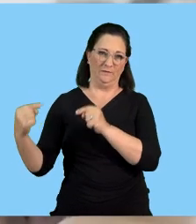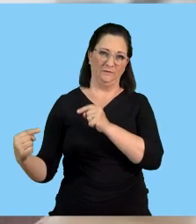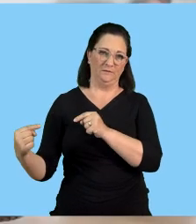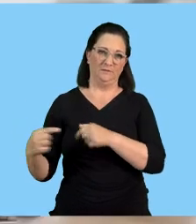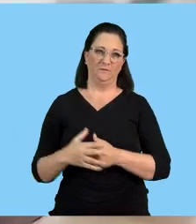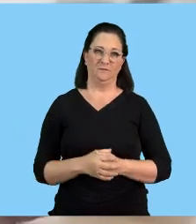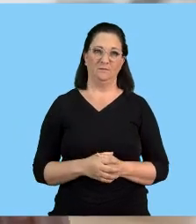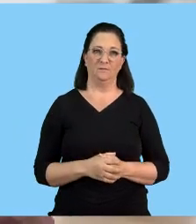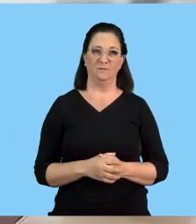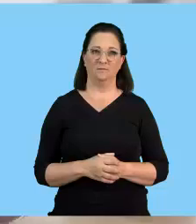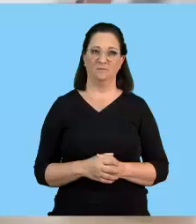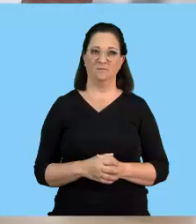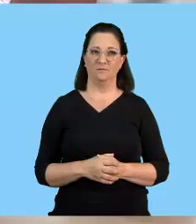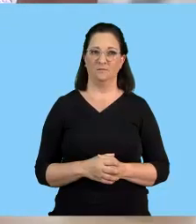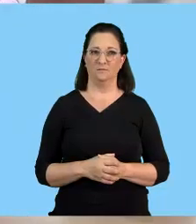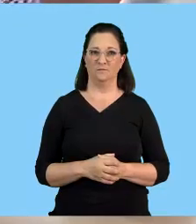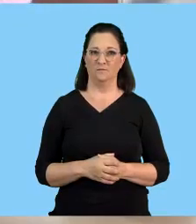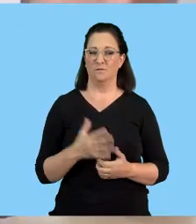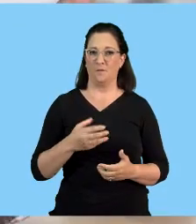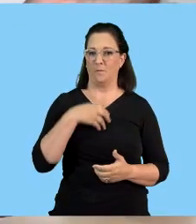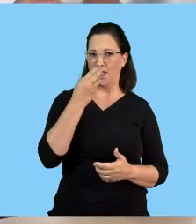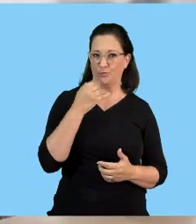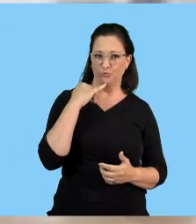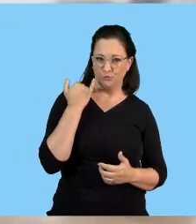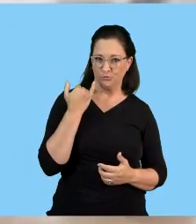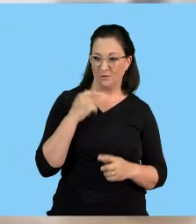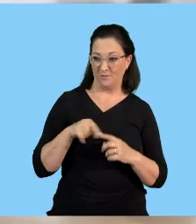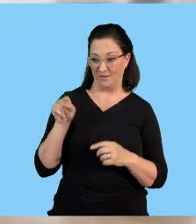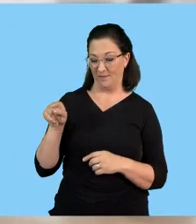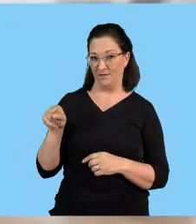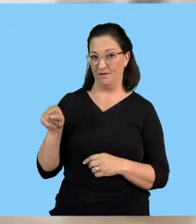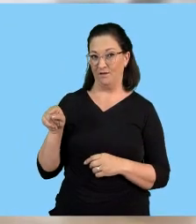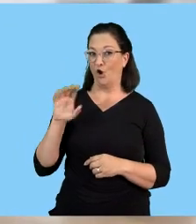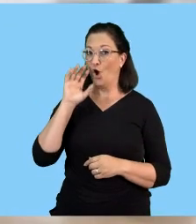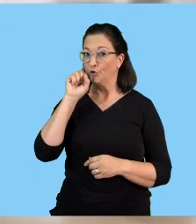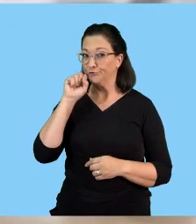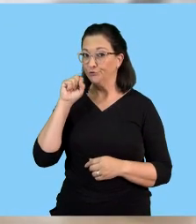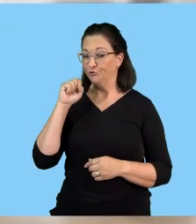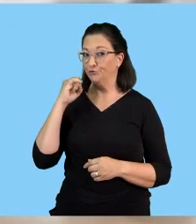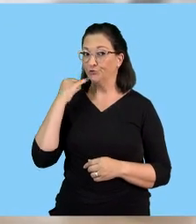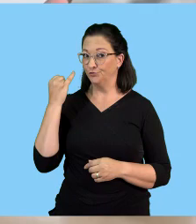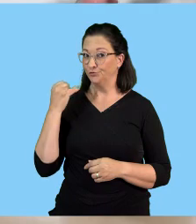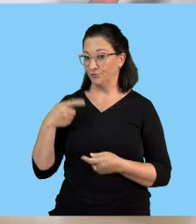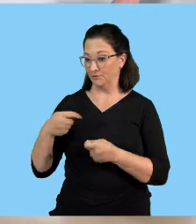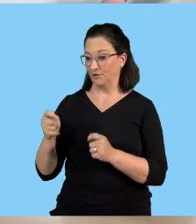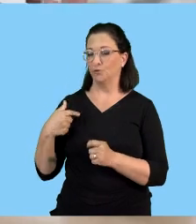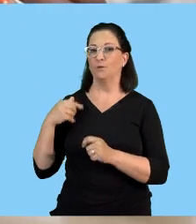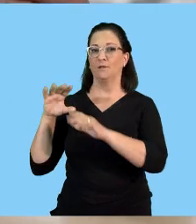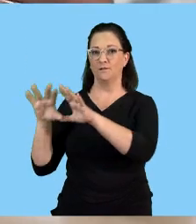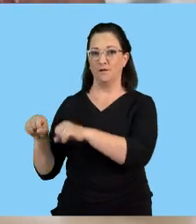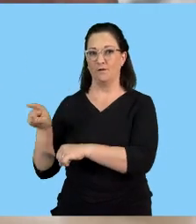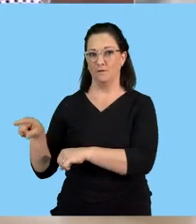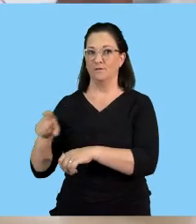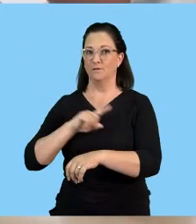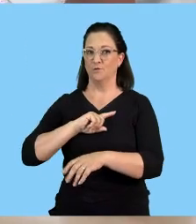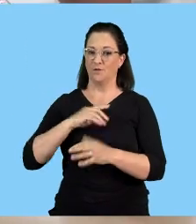don't want them to buy from the competitors. So we're selling apple juices, so now we are taking over business that is selling orange juices. So our customers will